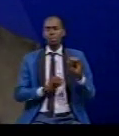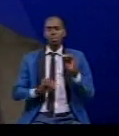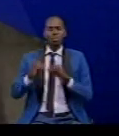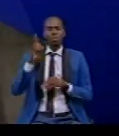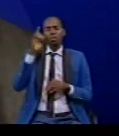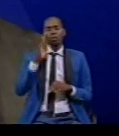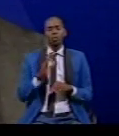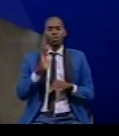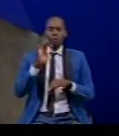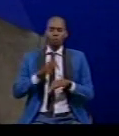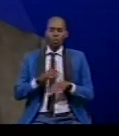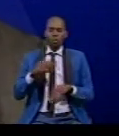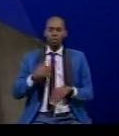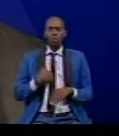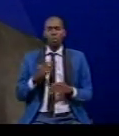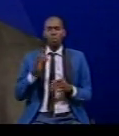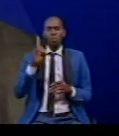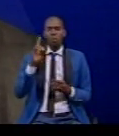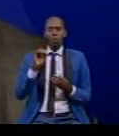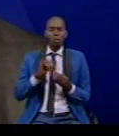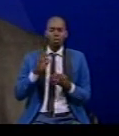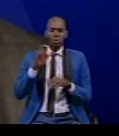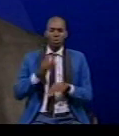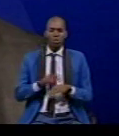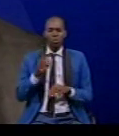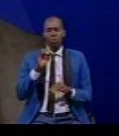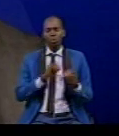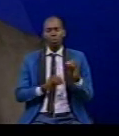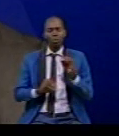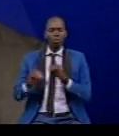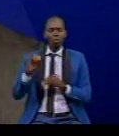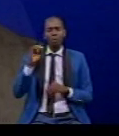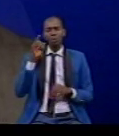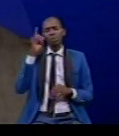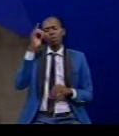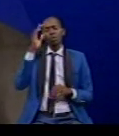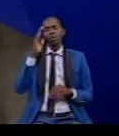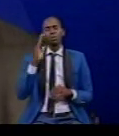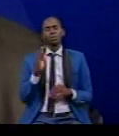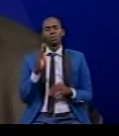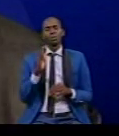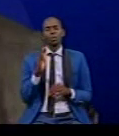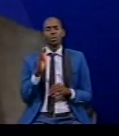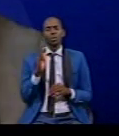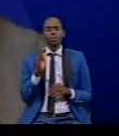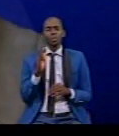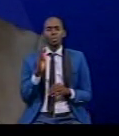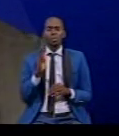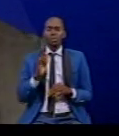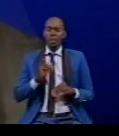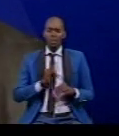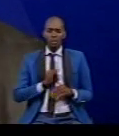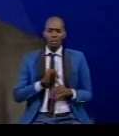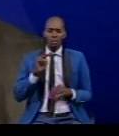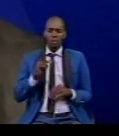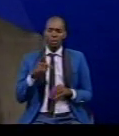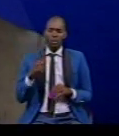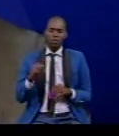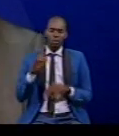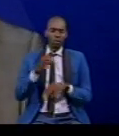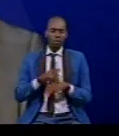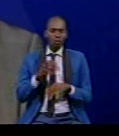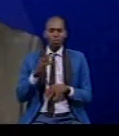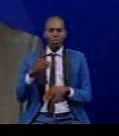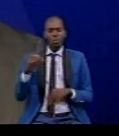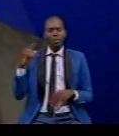blind God that cannot see. He that covereth a sin shall not prosper. But